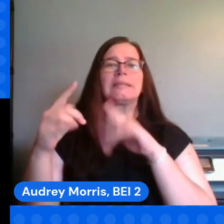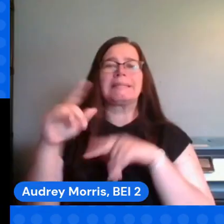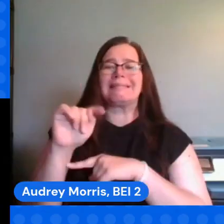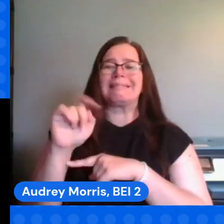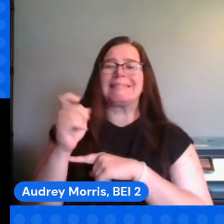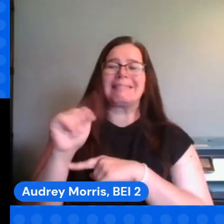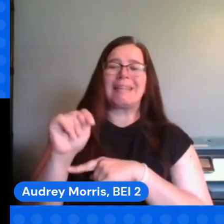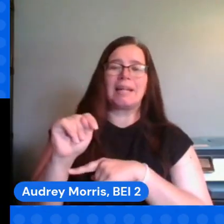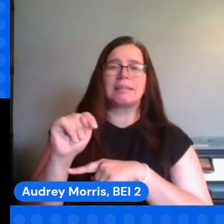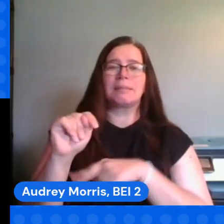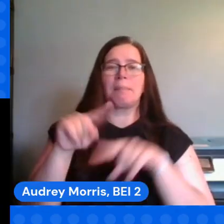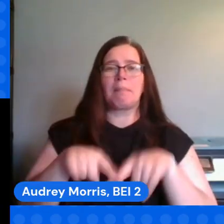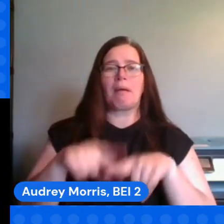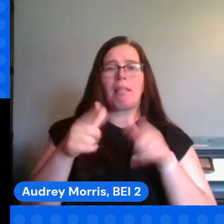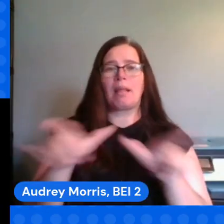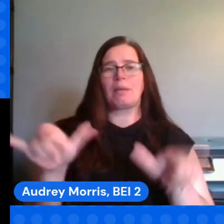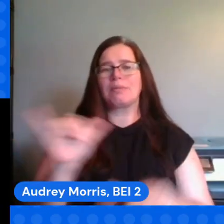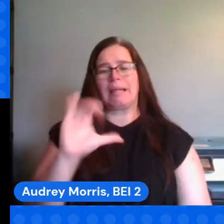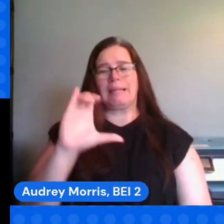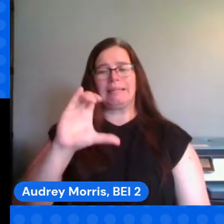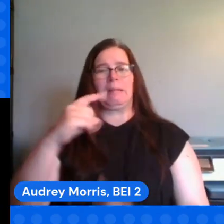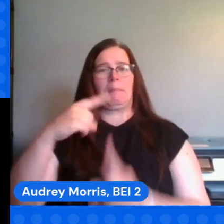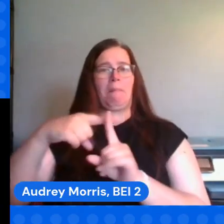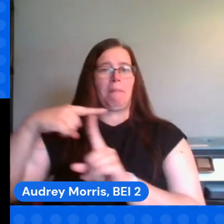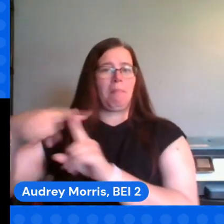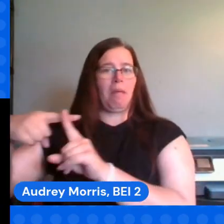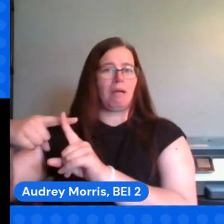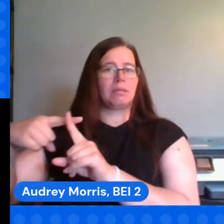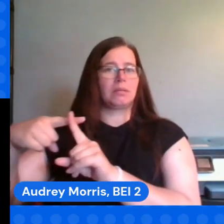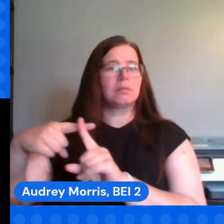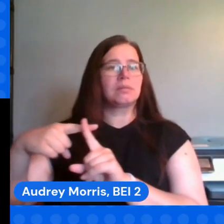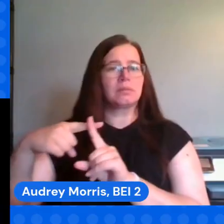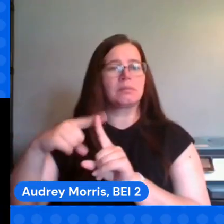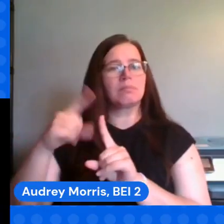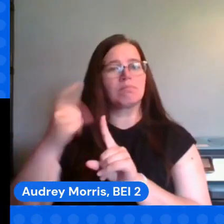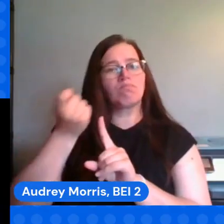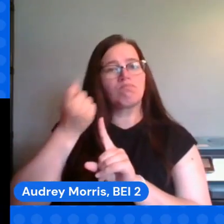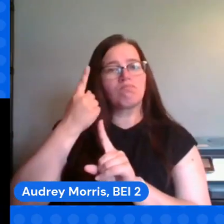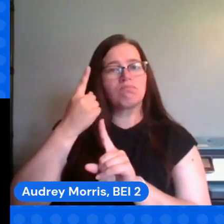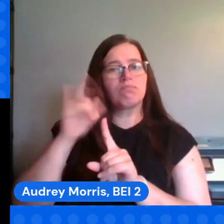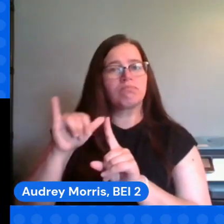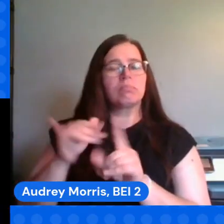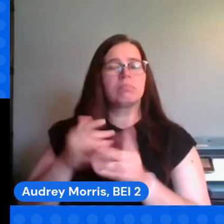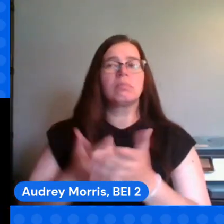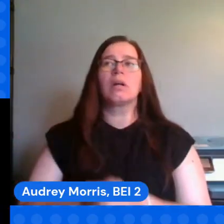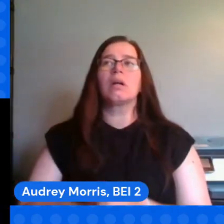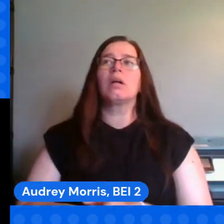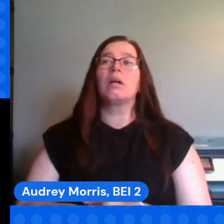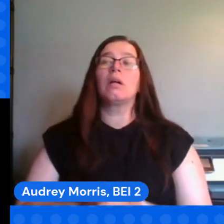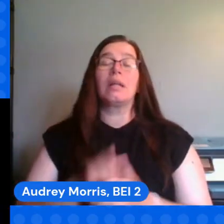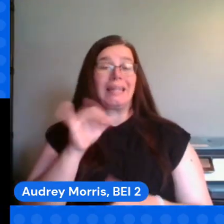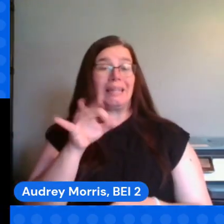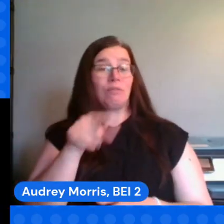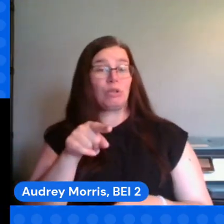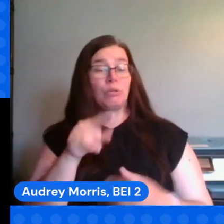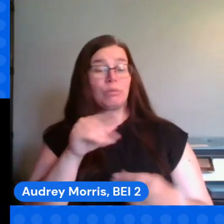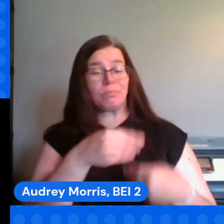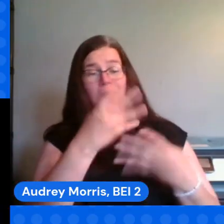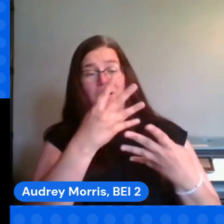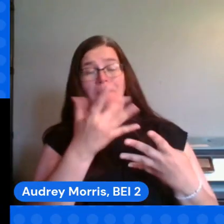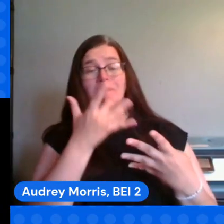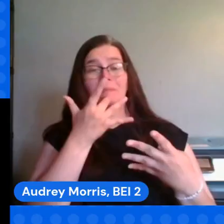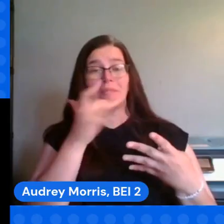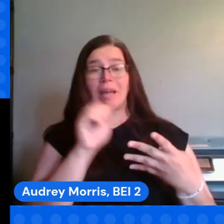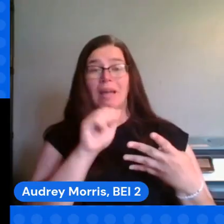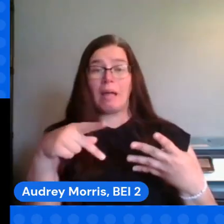C++, of what an event is. And so if you are, pull up your favorite app on